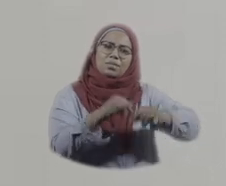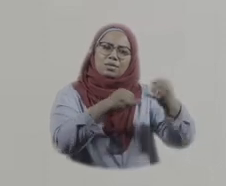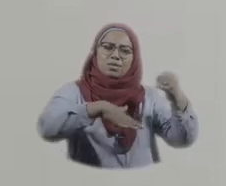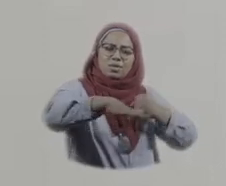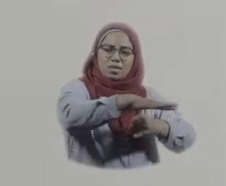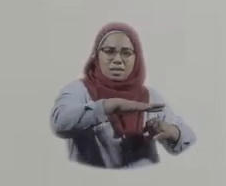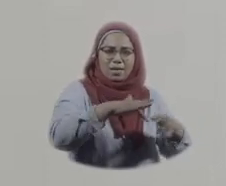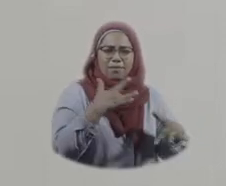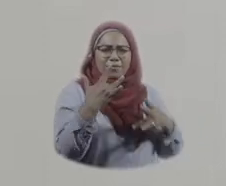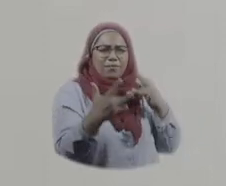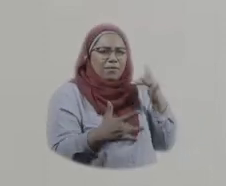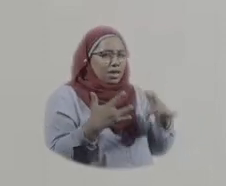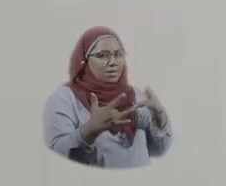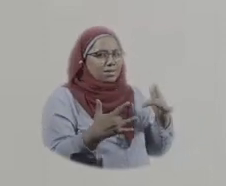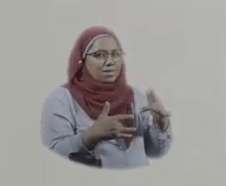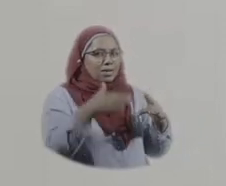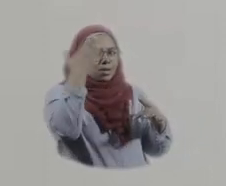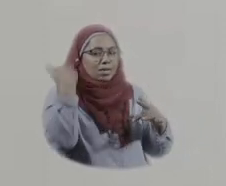society feels that sometimes